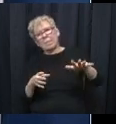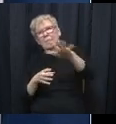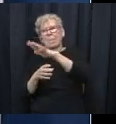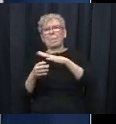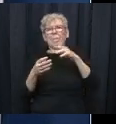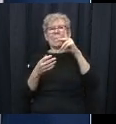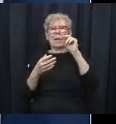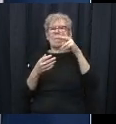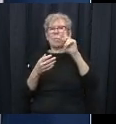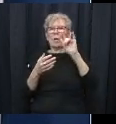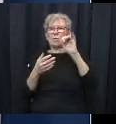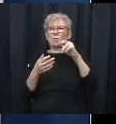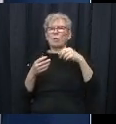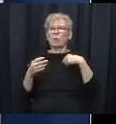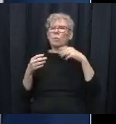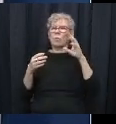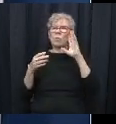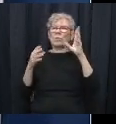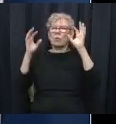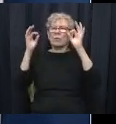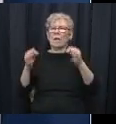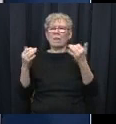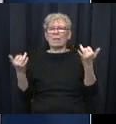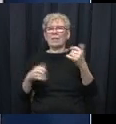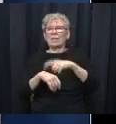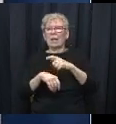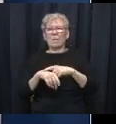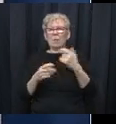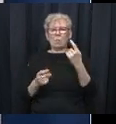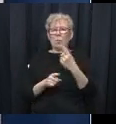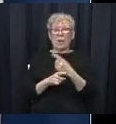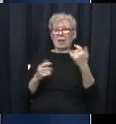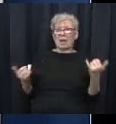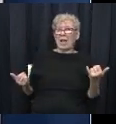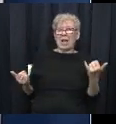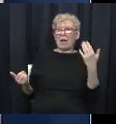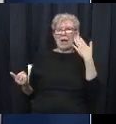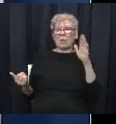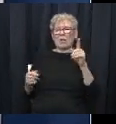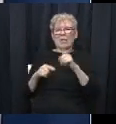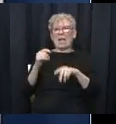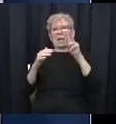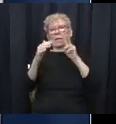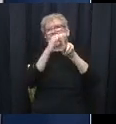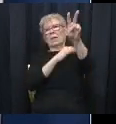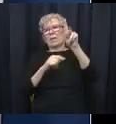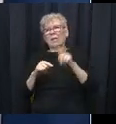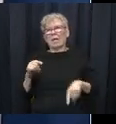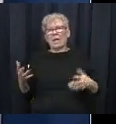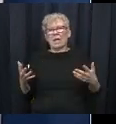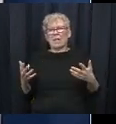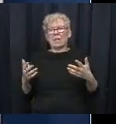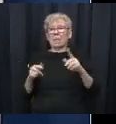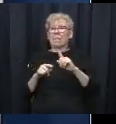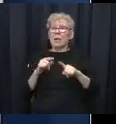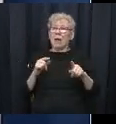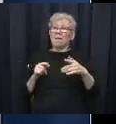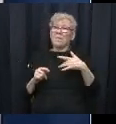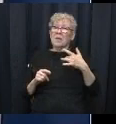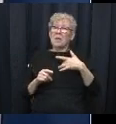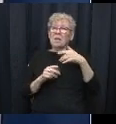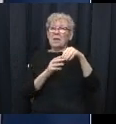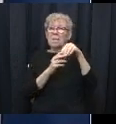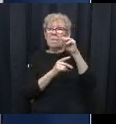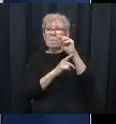vaccine into the state. I would say at the earliest it would be May, at the latest it would be September. I'm hopeful it'll be earlier rather than later. And there